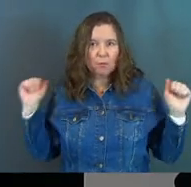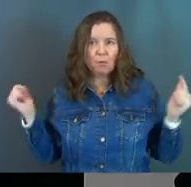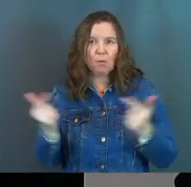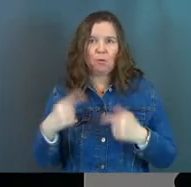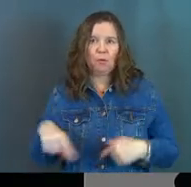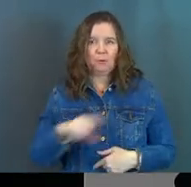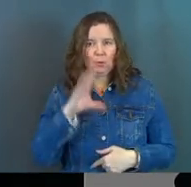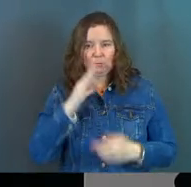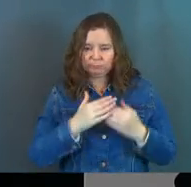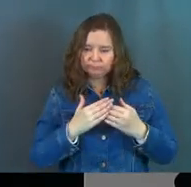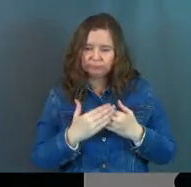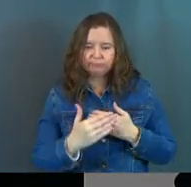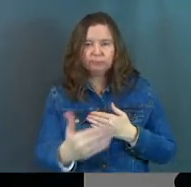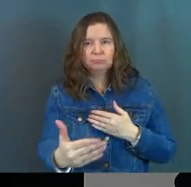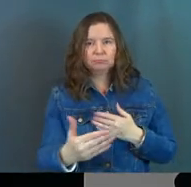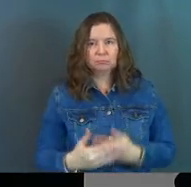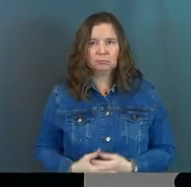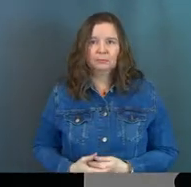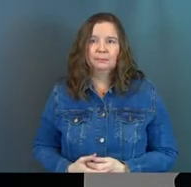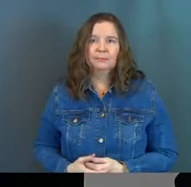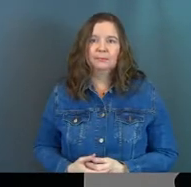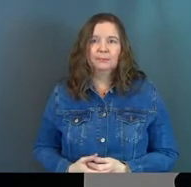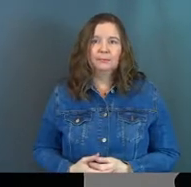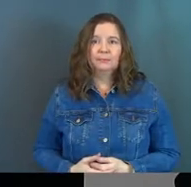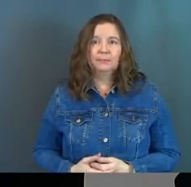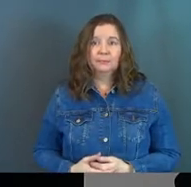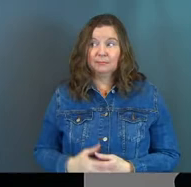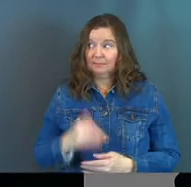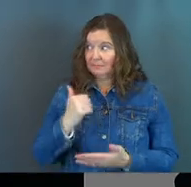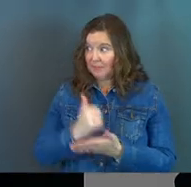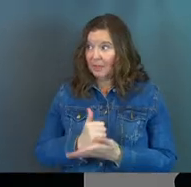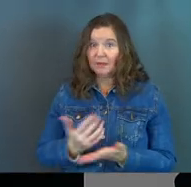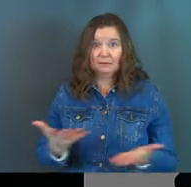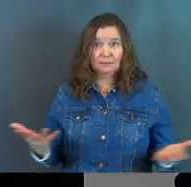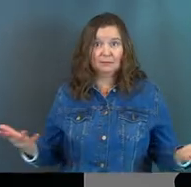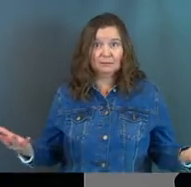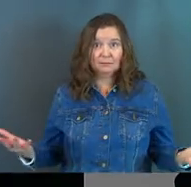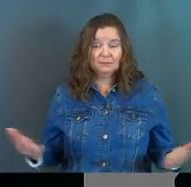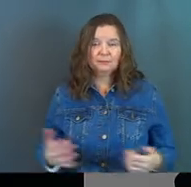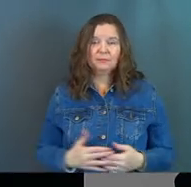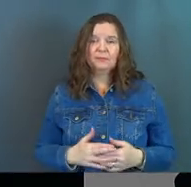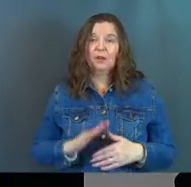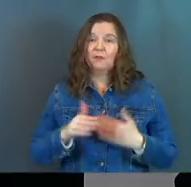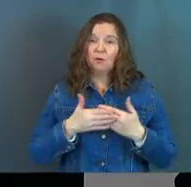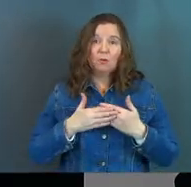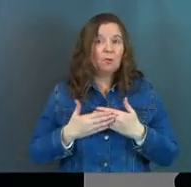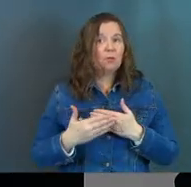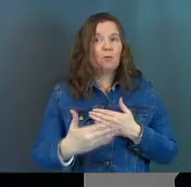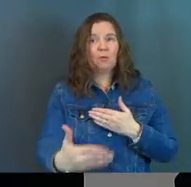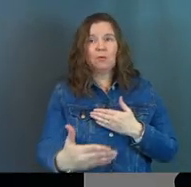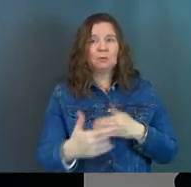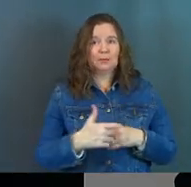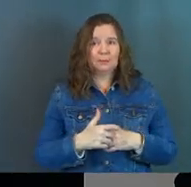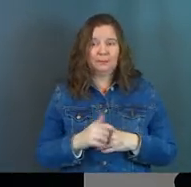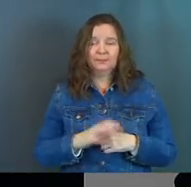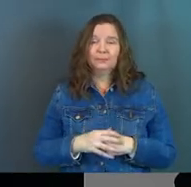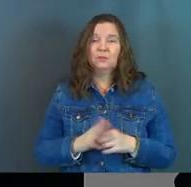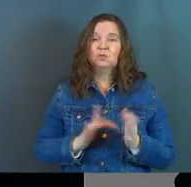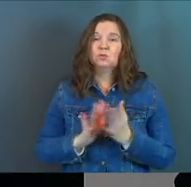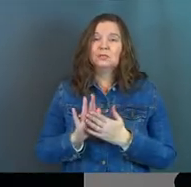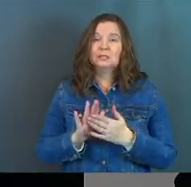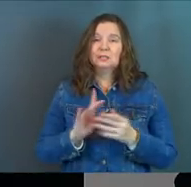you and for all time. Can I get an amen? Amen. For all time. So